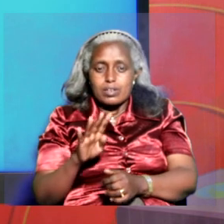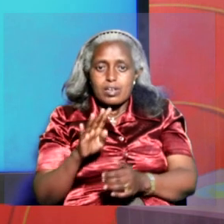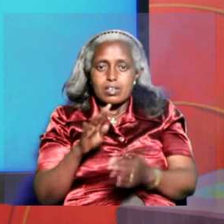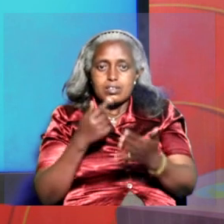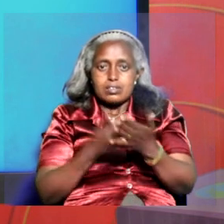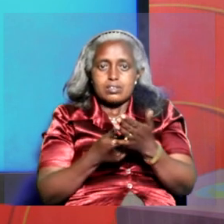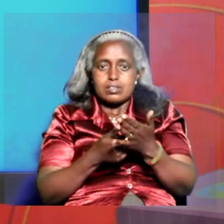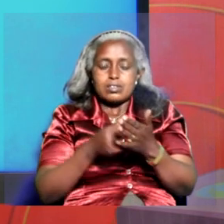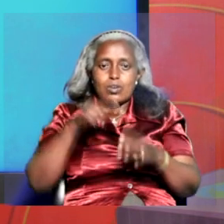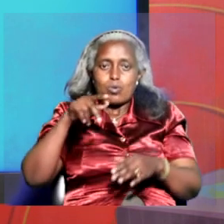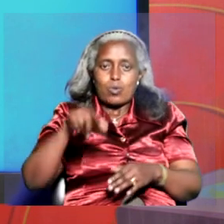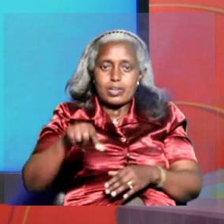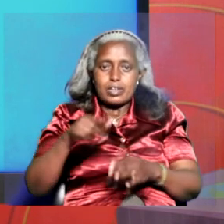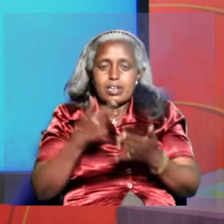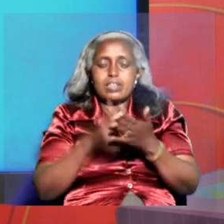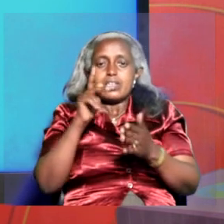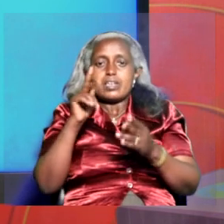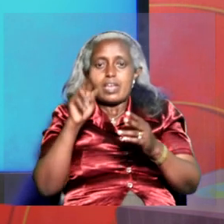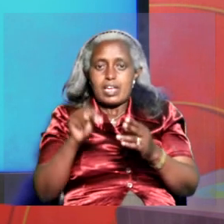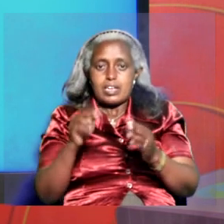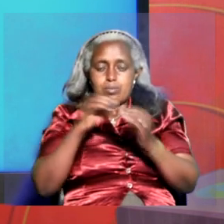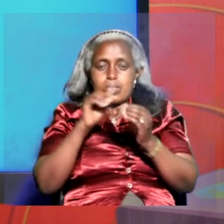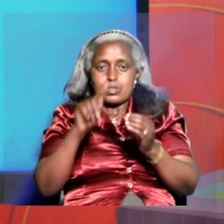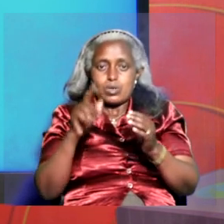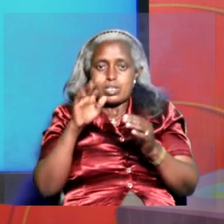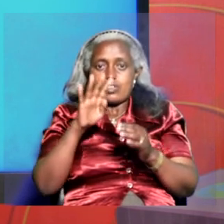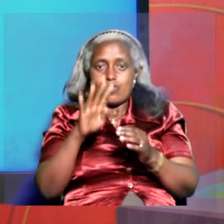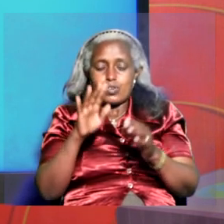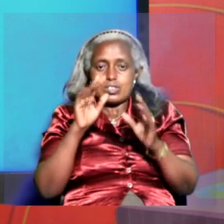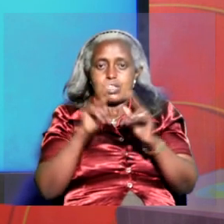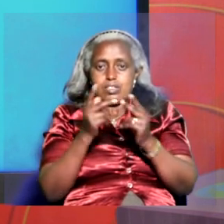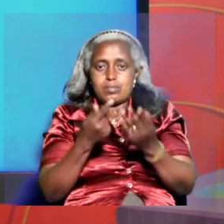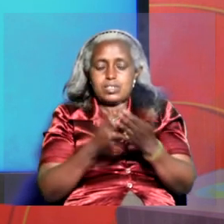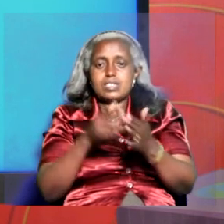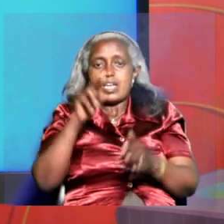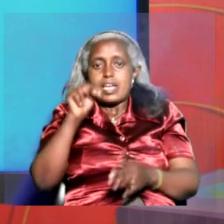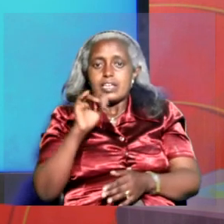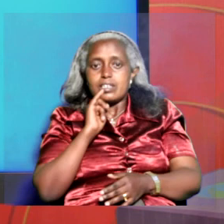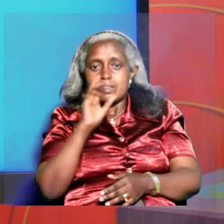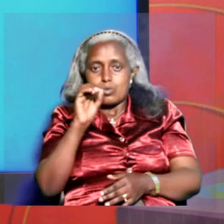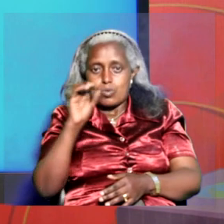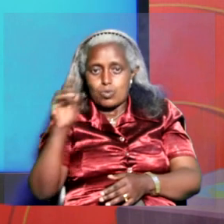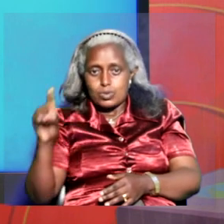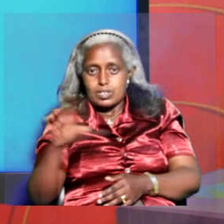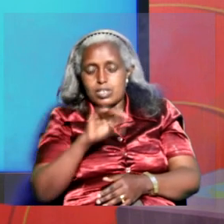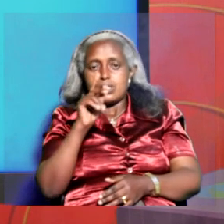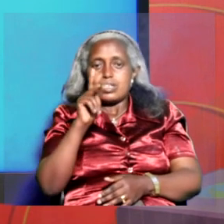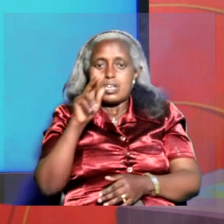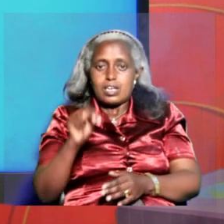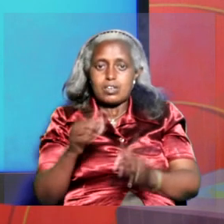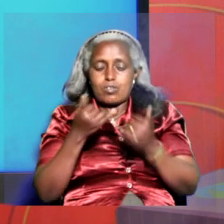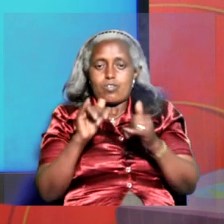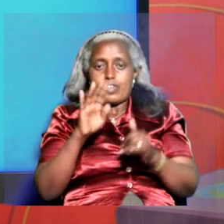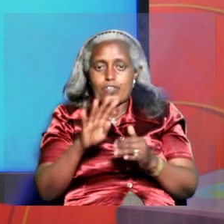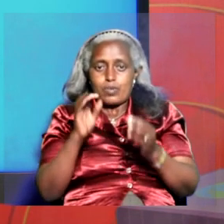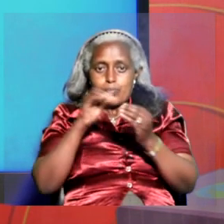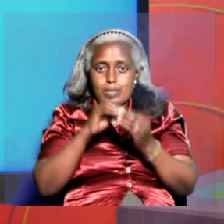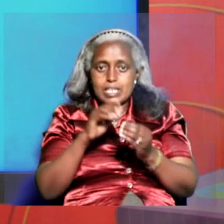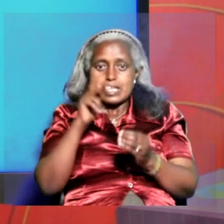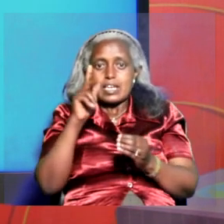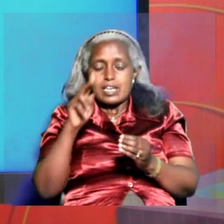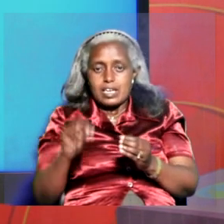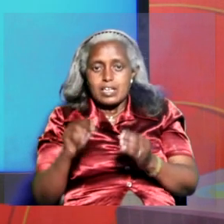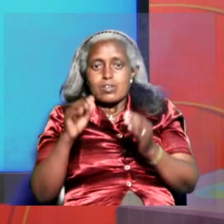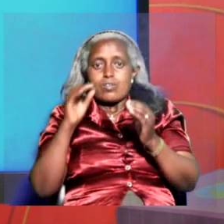given by this formula kn plus 1 over 4's item if n is odd, and kn over 4 plus